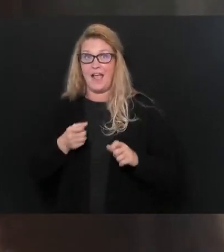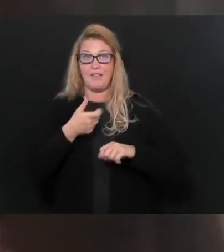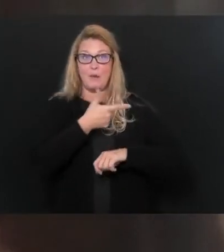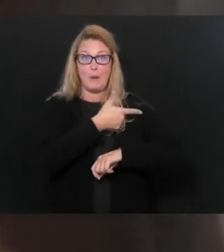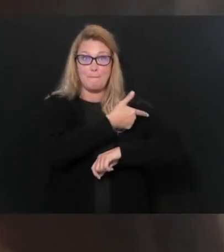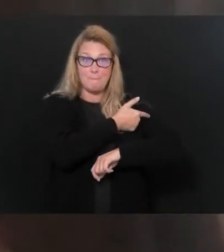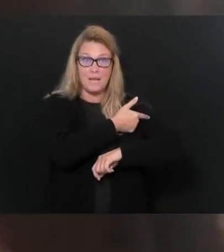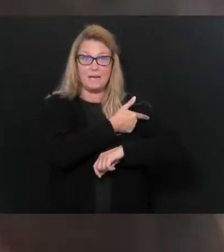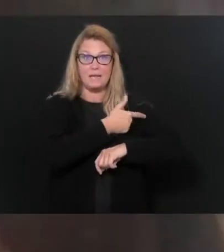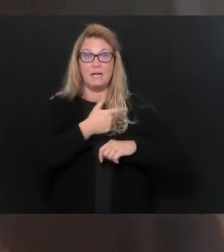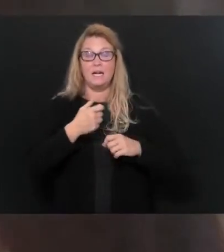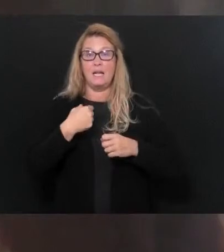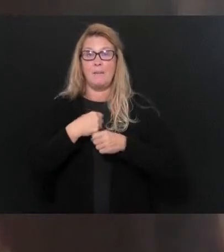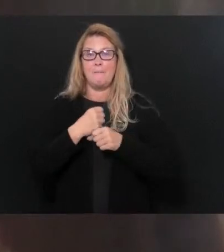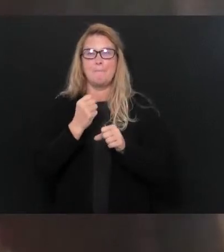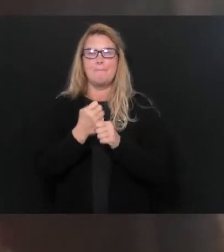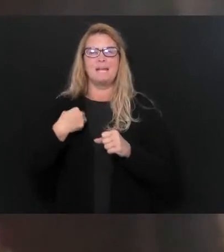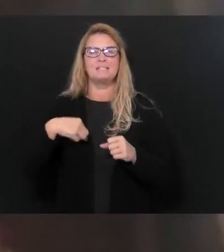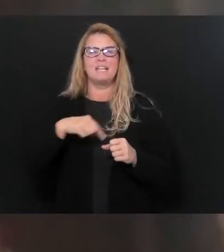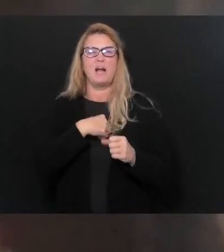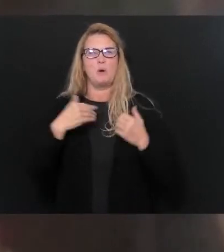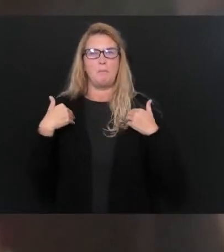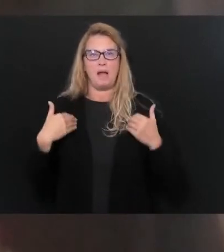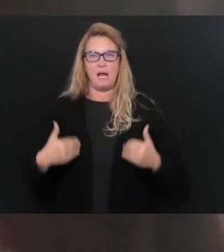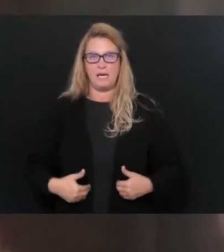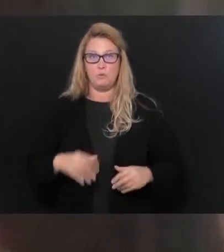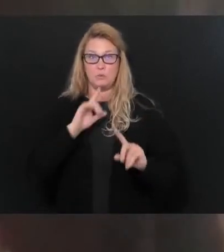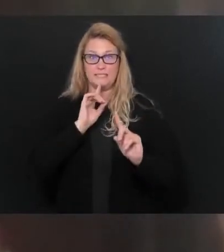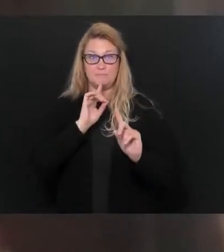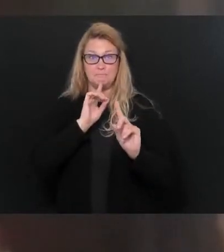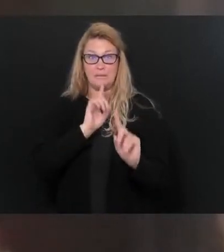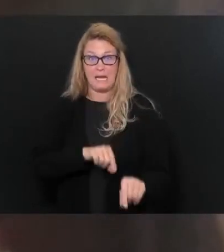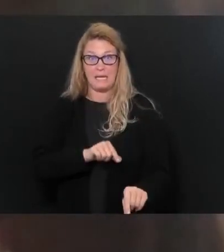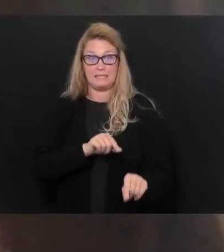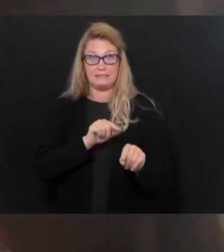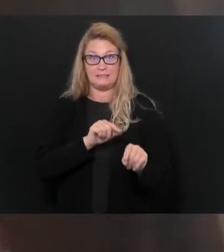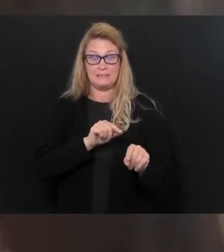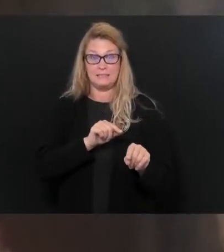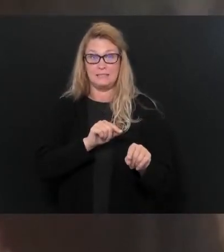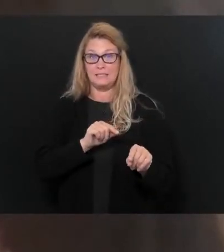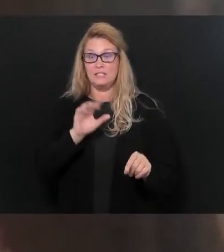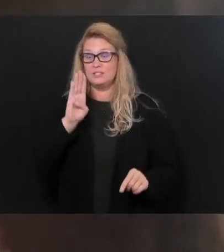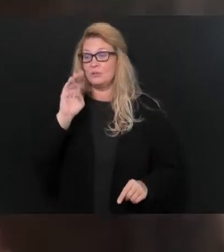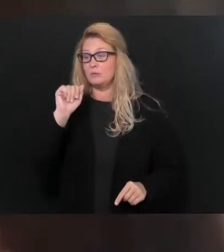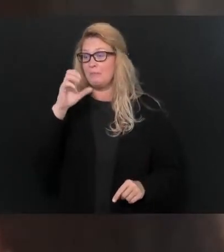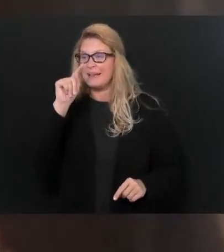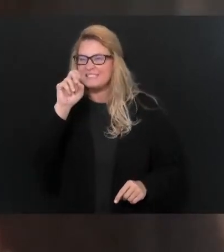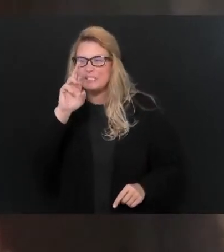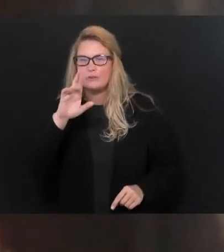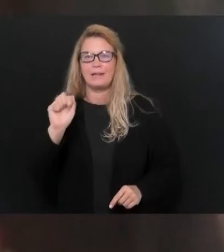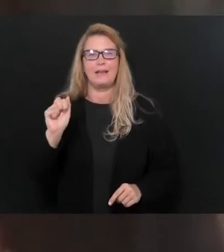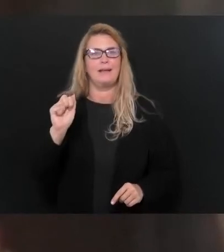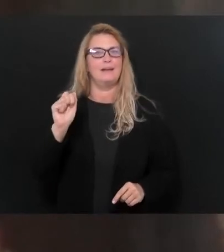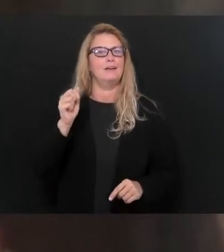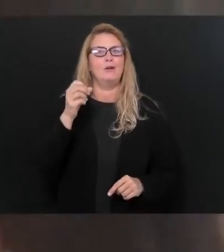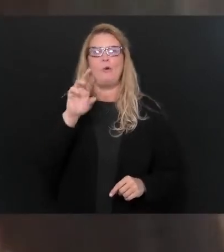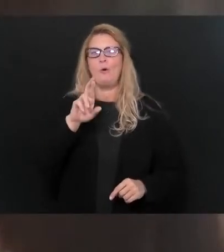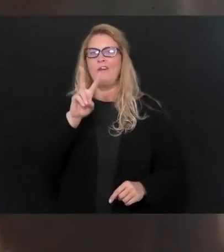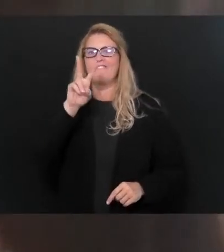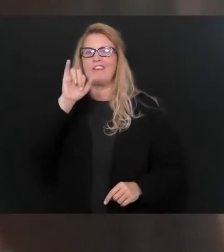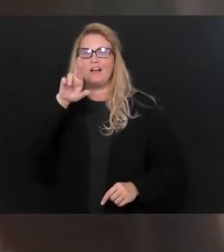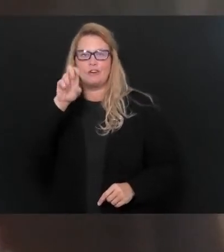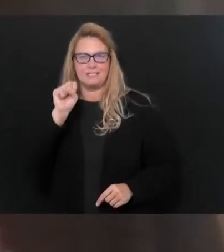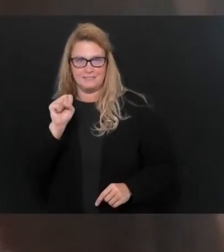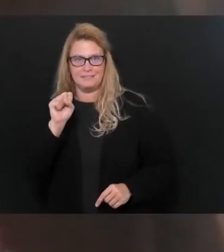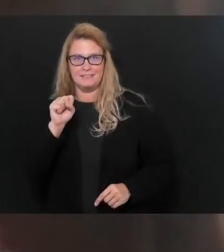to respond to very specific parts of a virus or a bacteria or whatever we want to respond